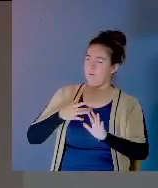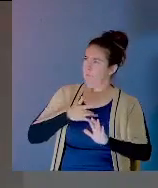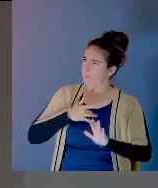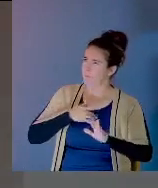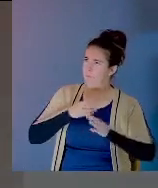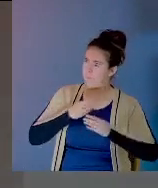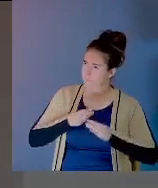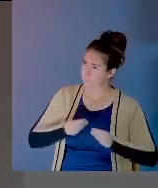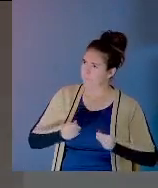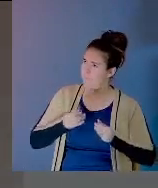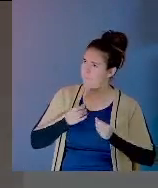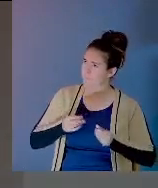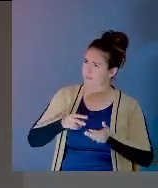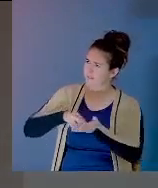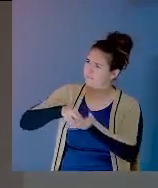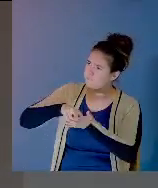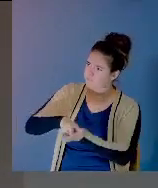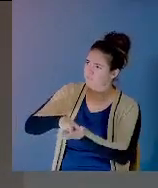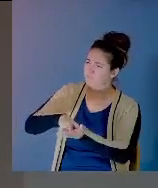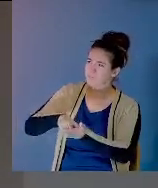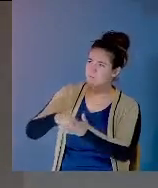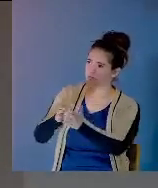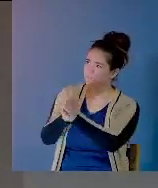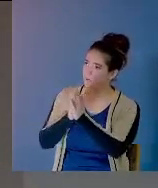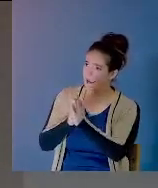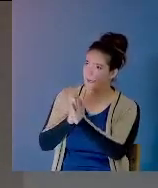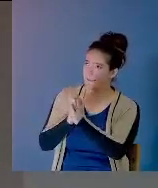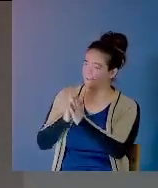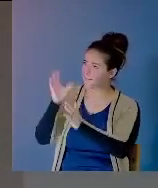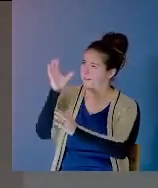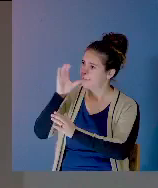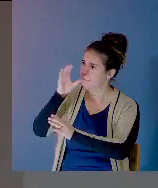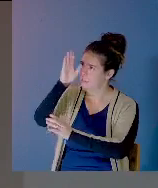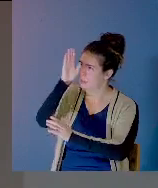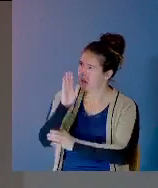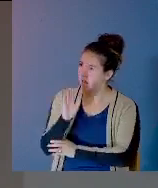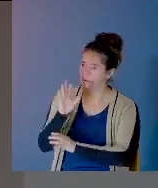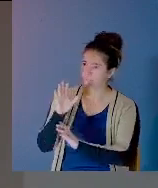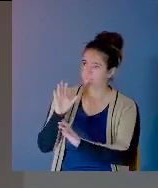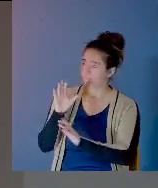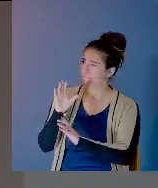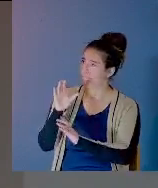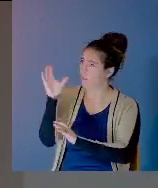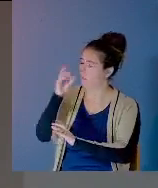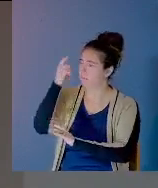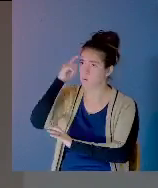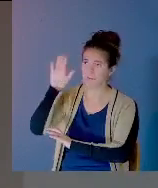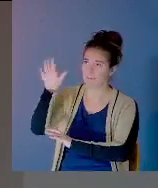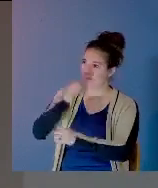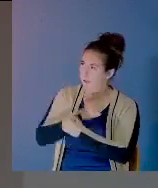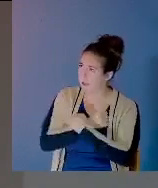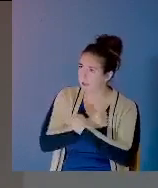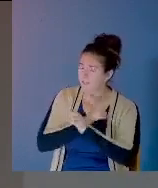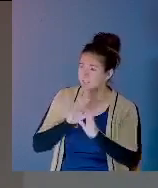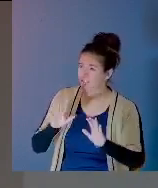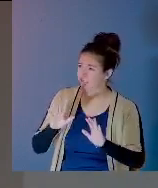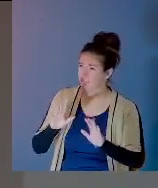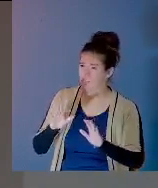that prayer room over there and just see God in his love and his, you know, I had a broken heart,